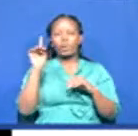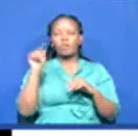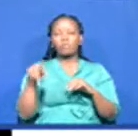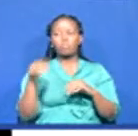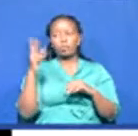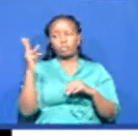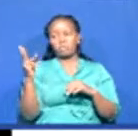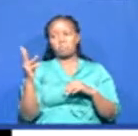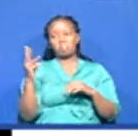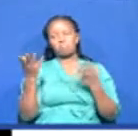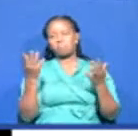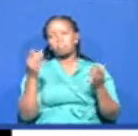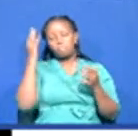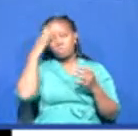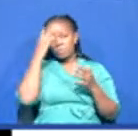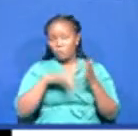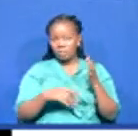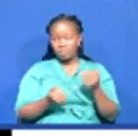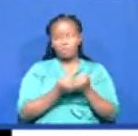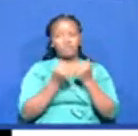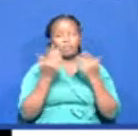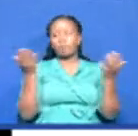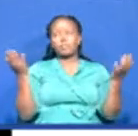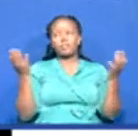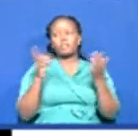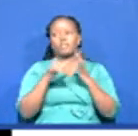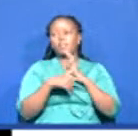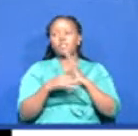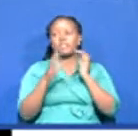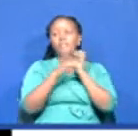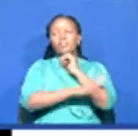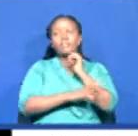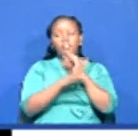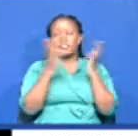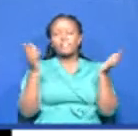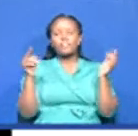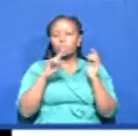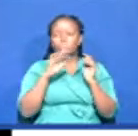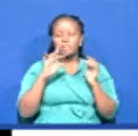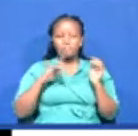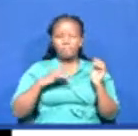eventually. The states started feeling that